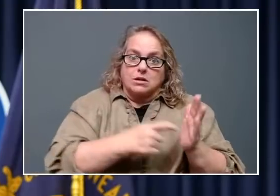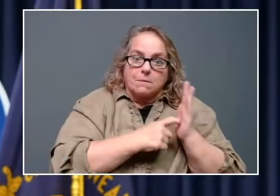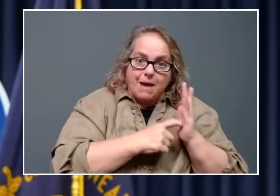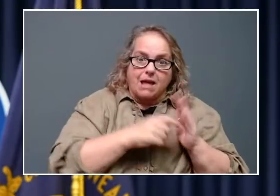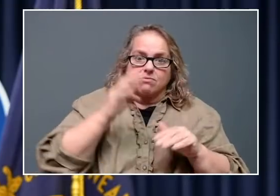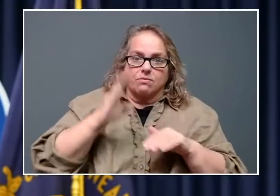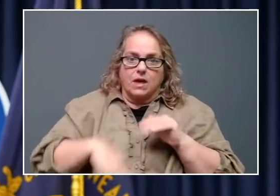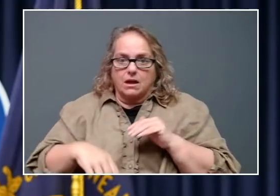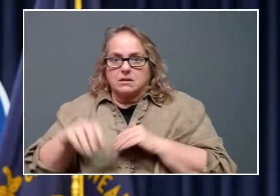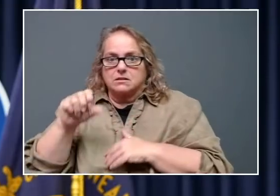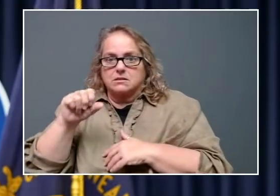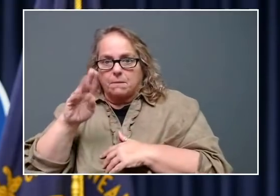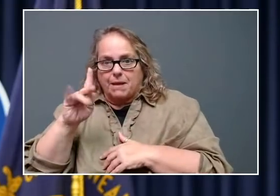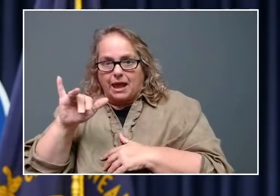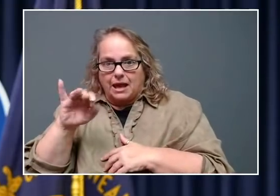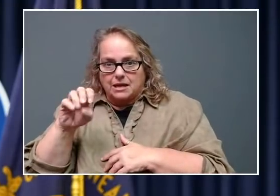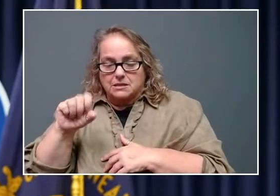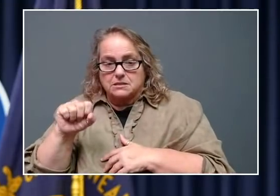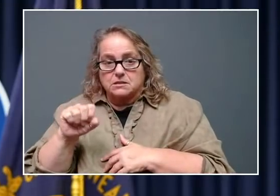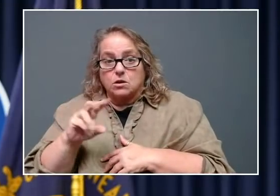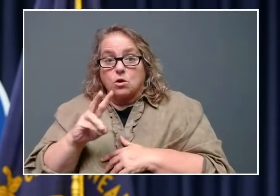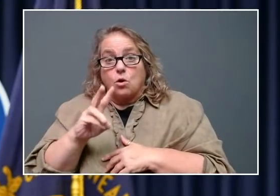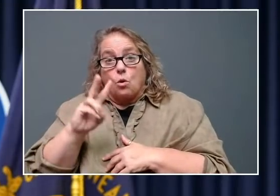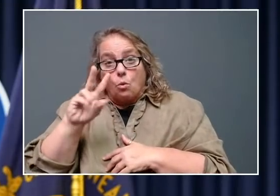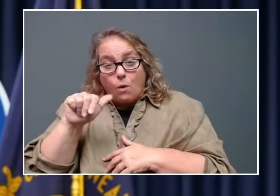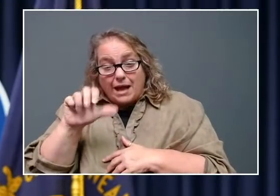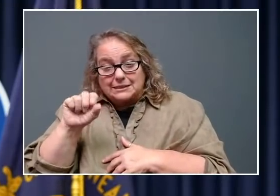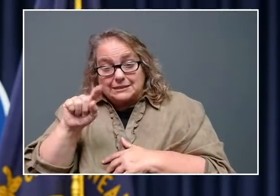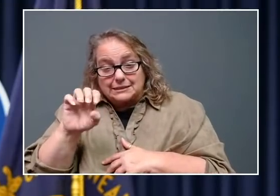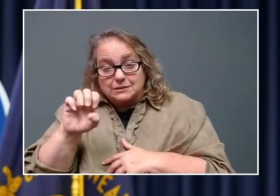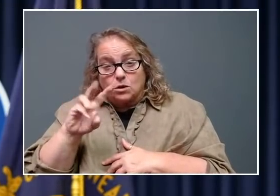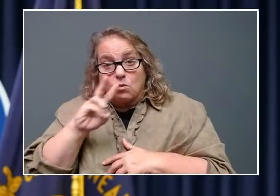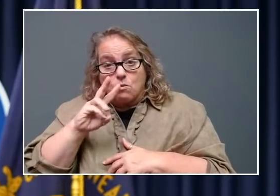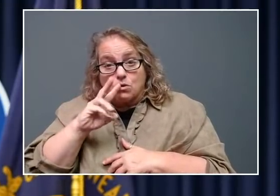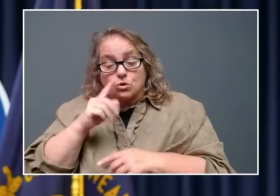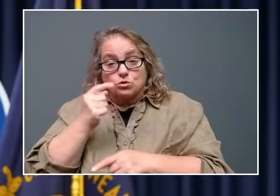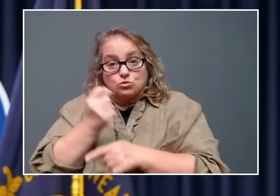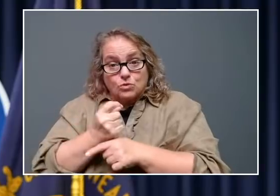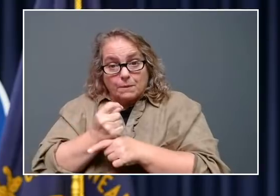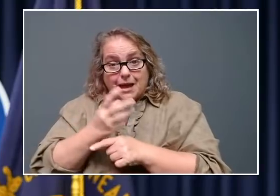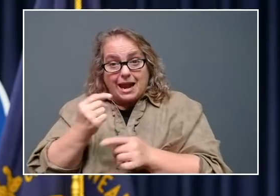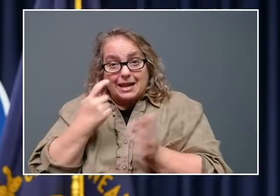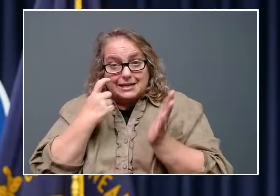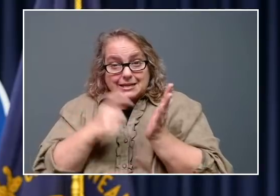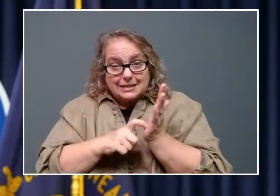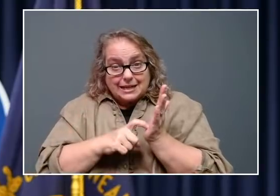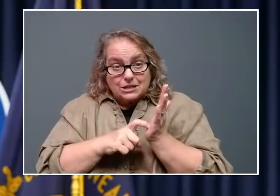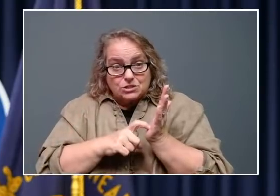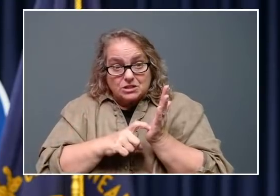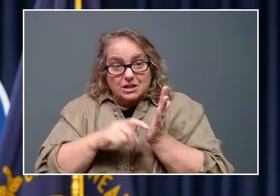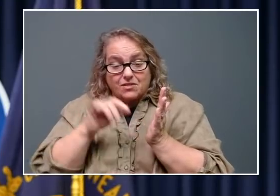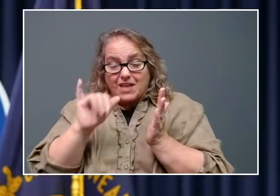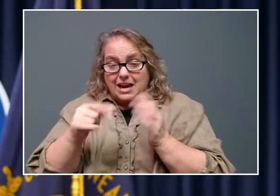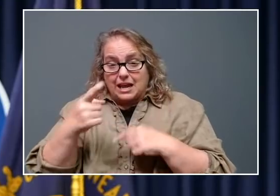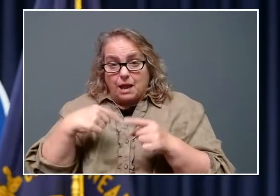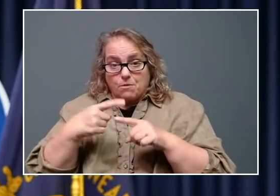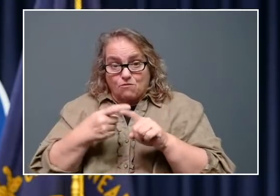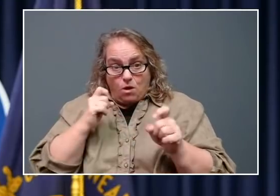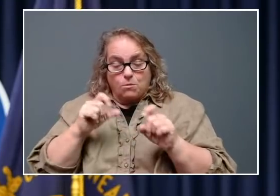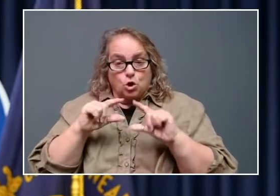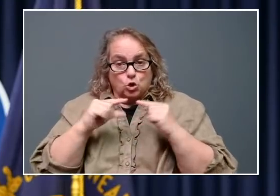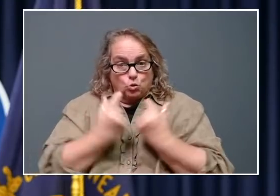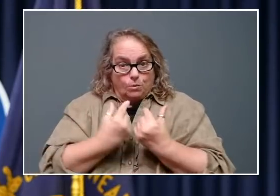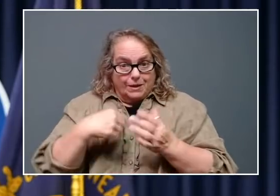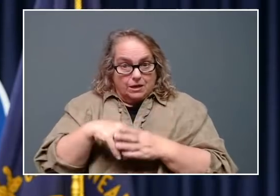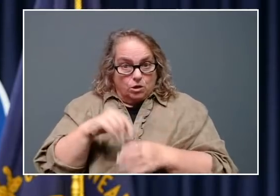wastewater treatment and detection, a lot of which I know came from a group in